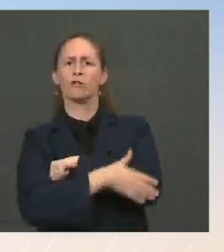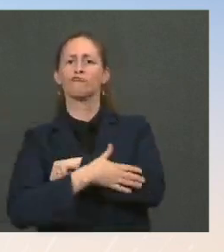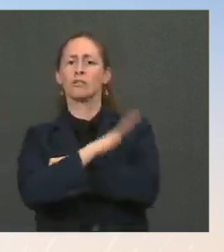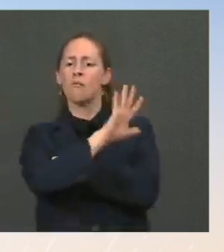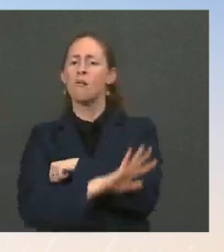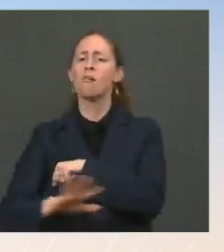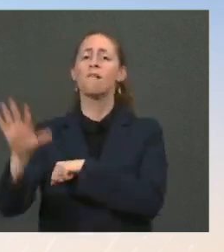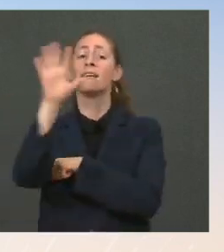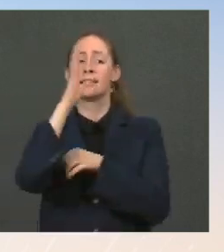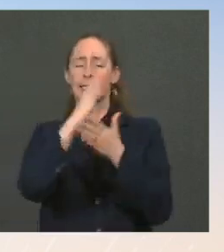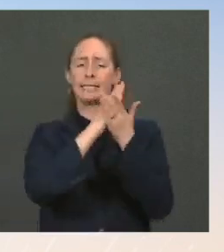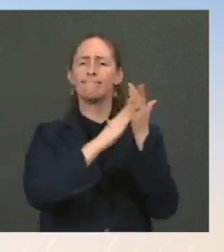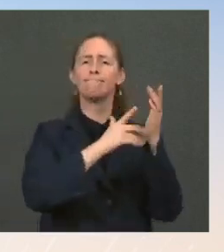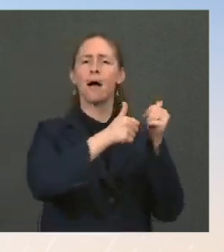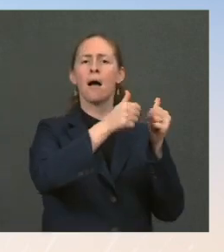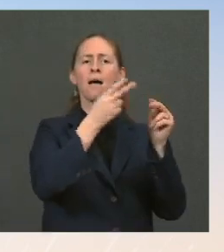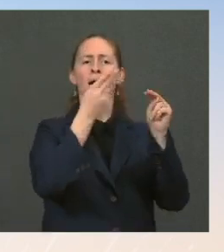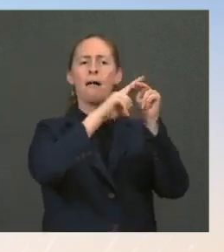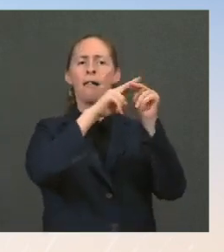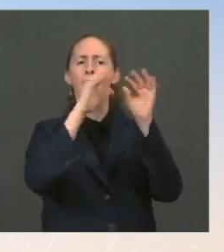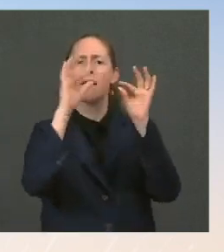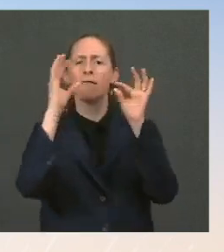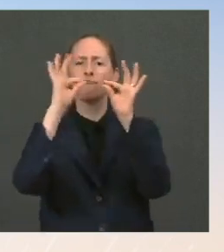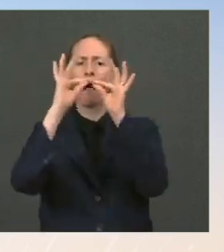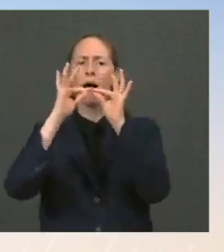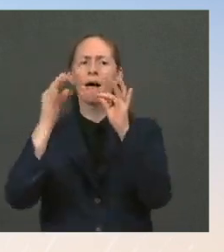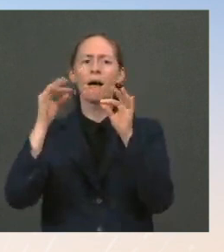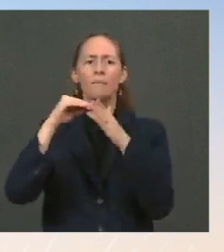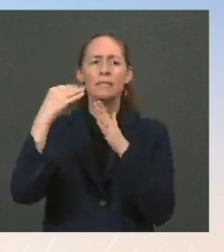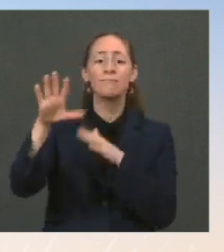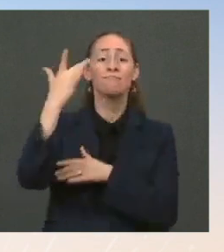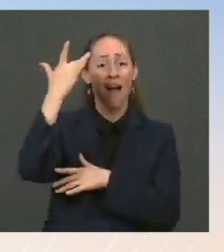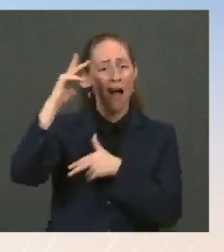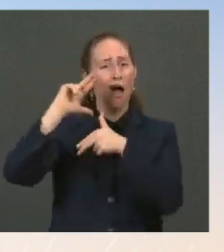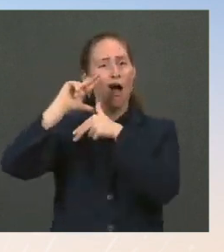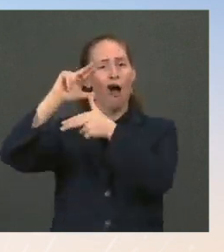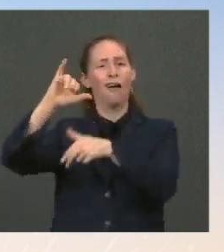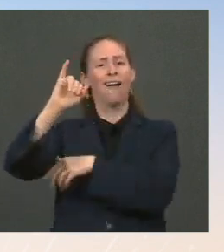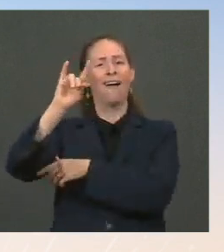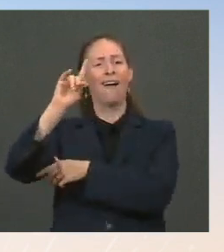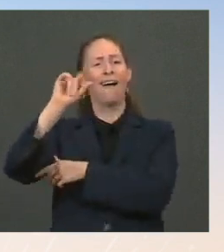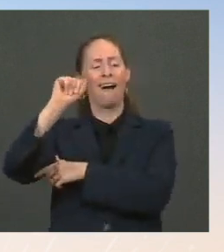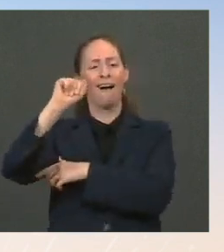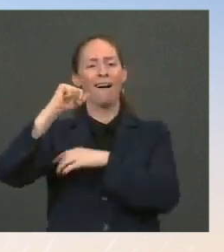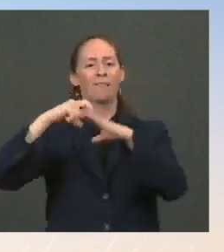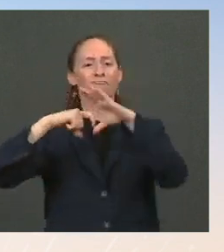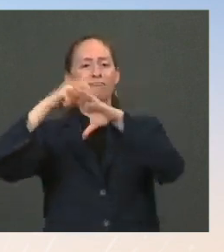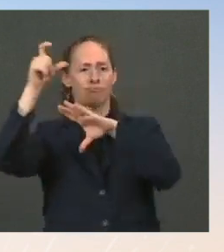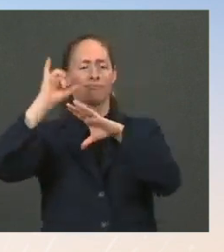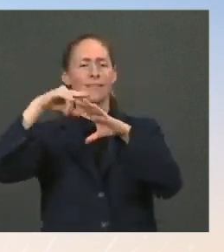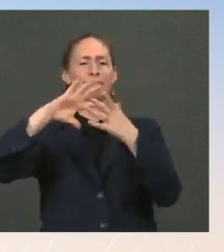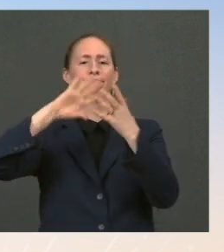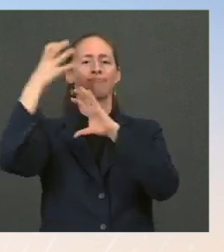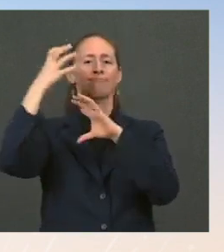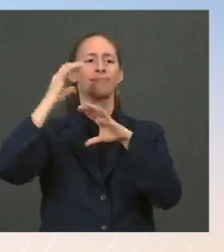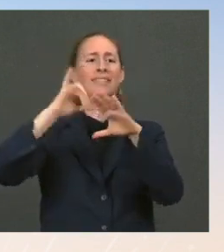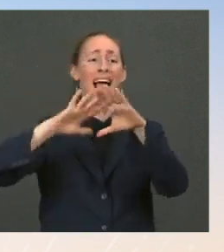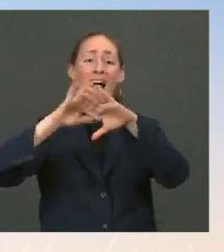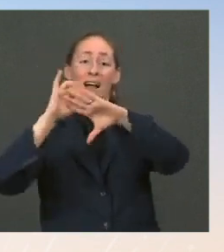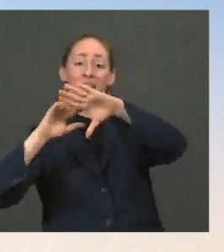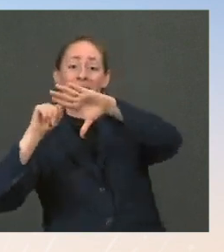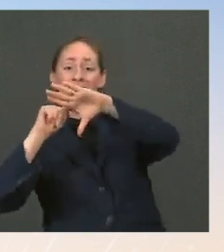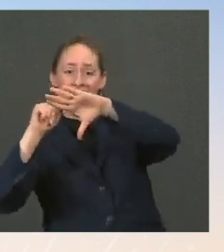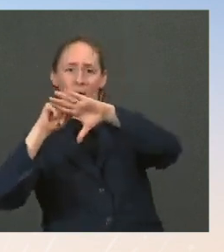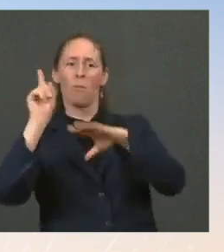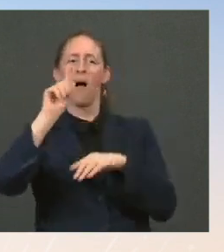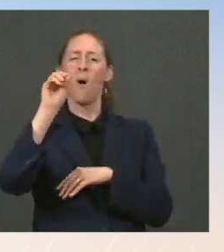as a follow-up to Hurricane Ida, because the hurricane hit a region that is a key center of the nation's oil production and refining infrastructure.